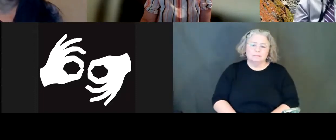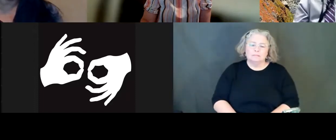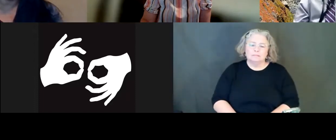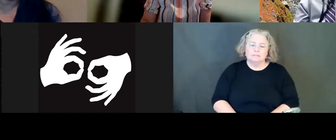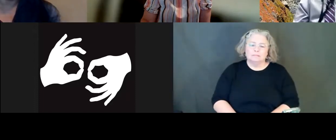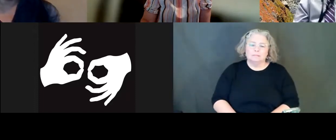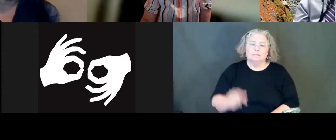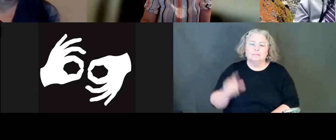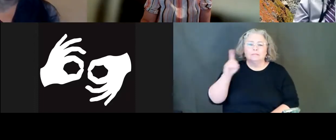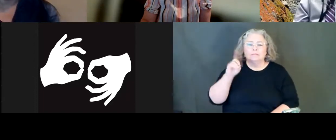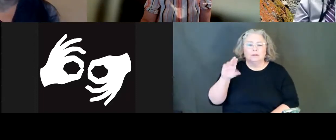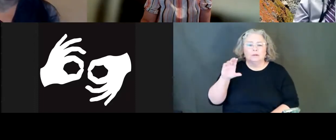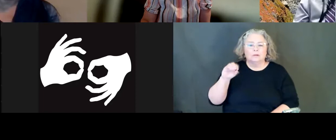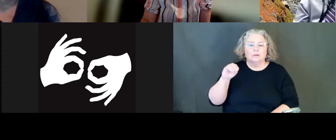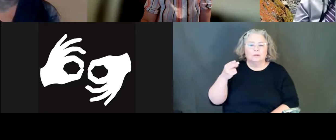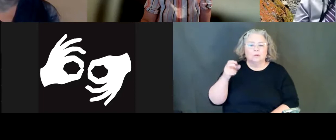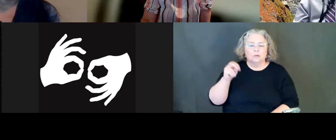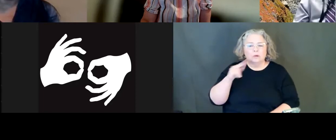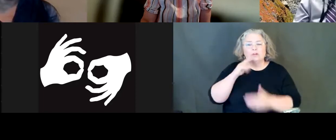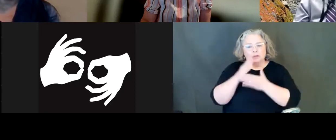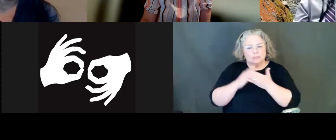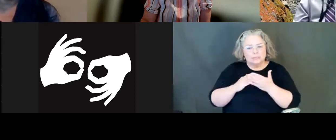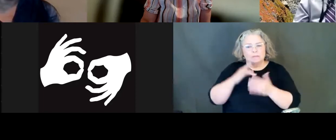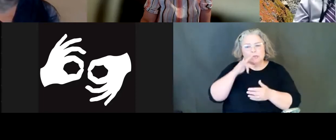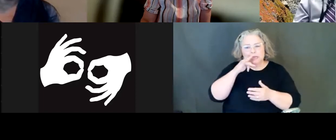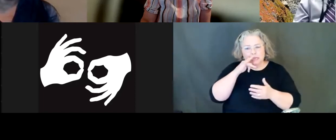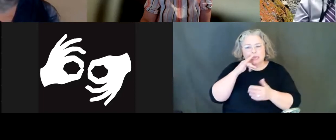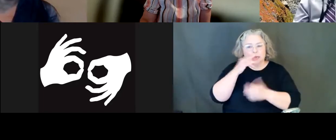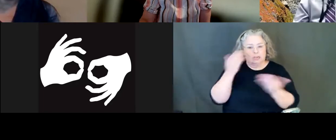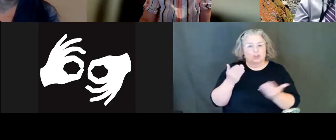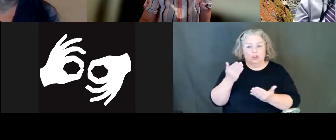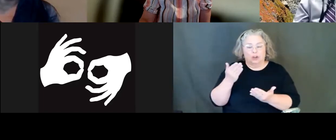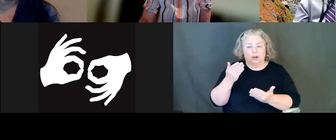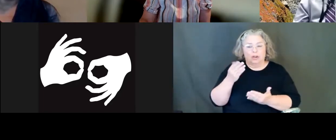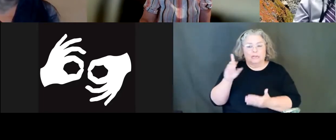I would agree. There are a handful of kids hospitalized here at Davis